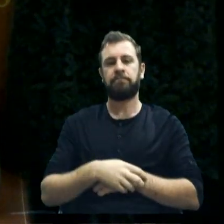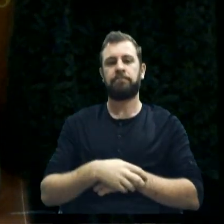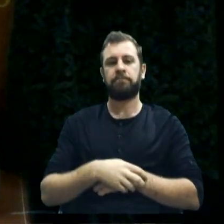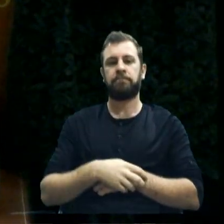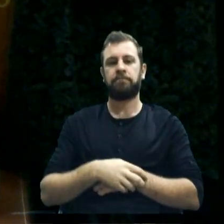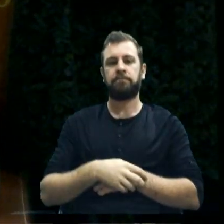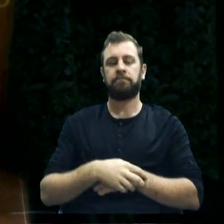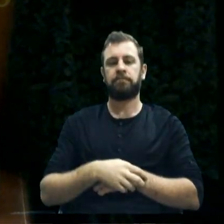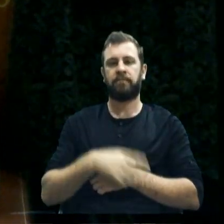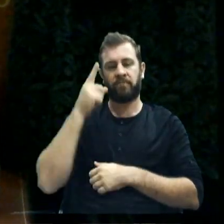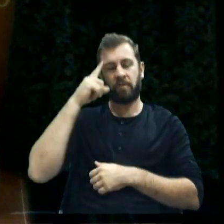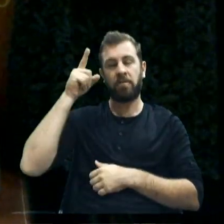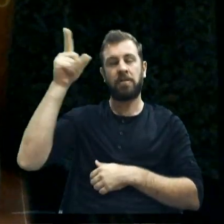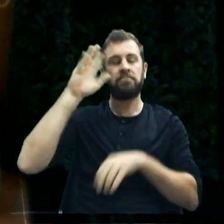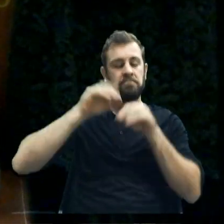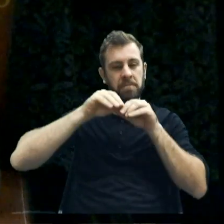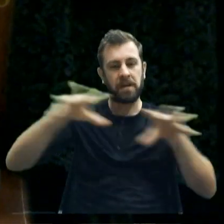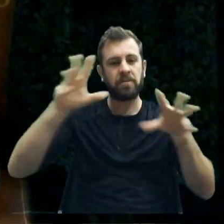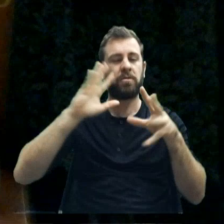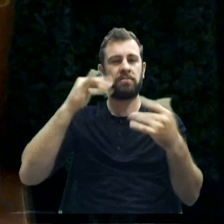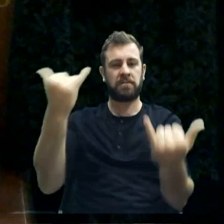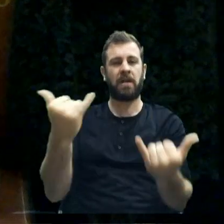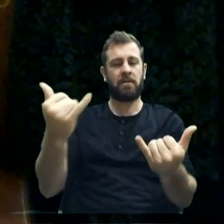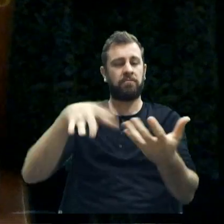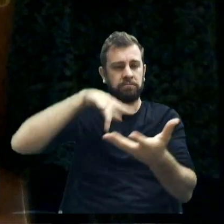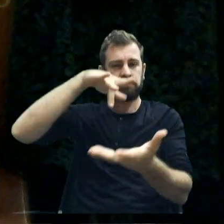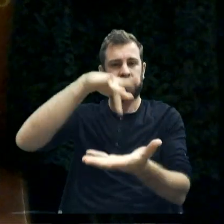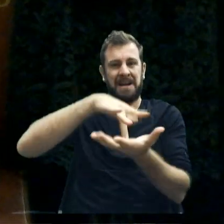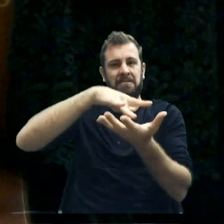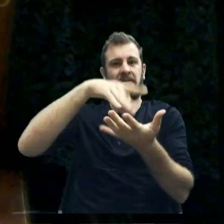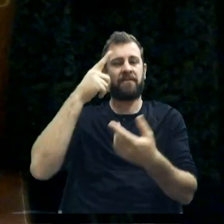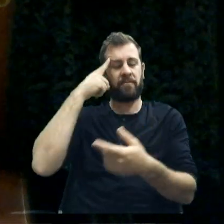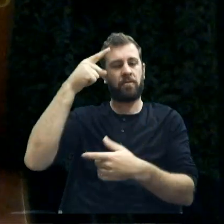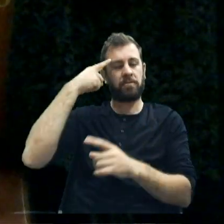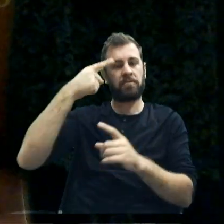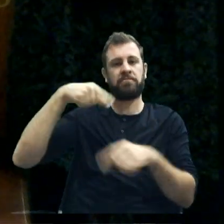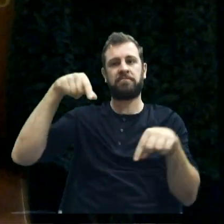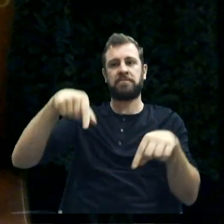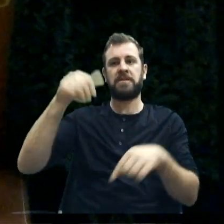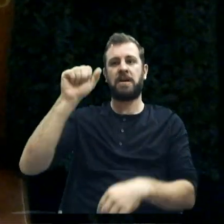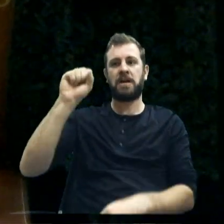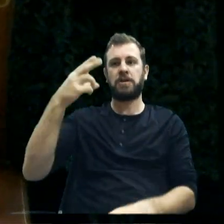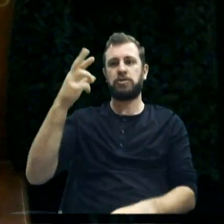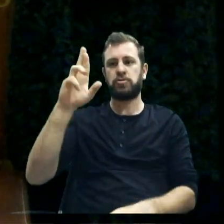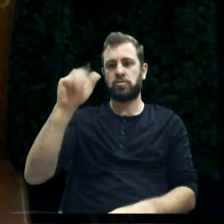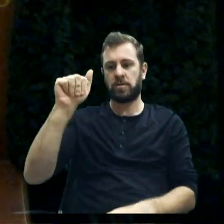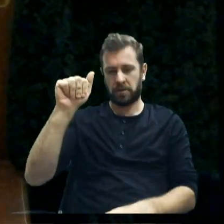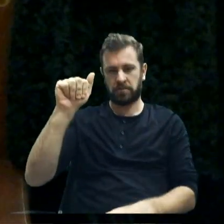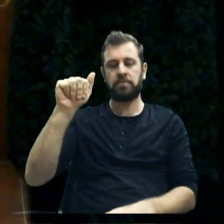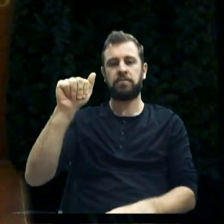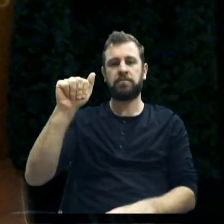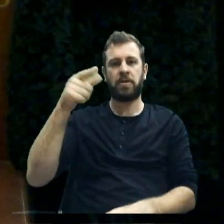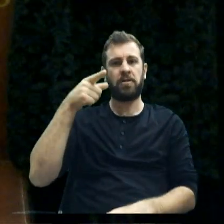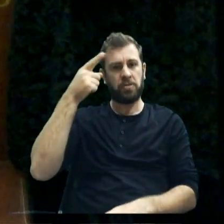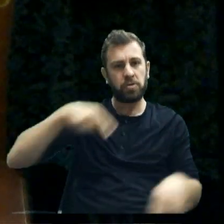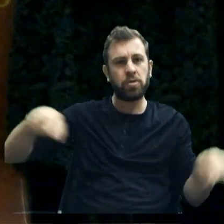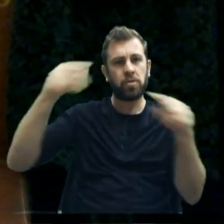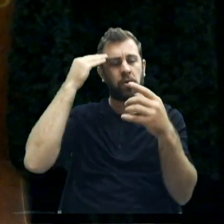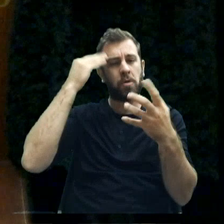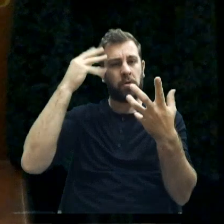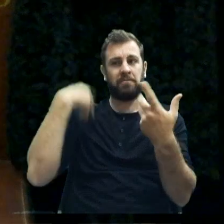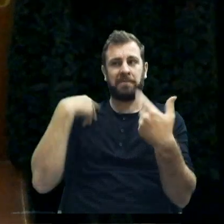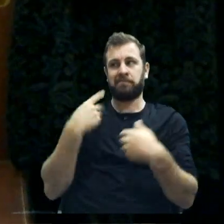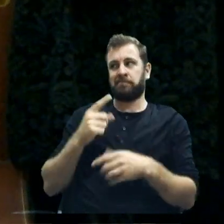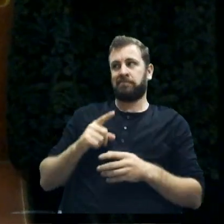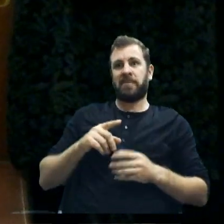Alhamdulillah, together we have reached the midpoint of the Ashra, and as all of you know who have been with me since day number 1, the attempt